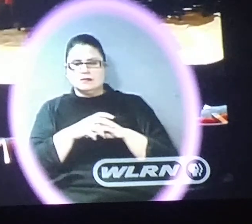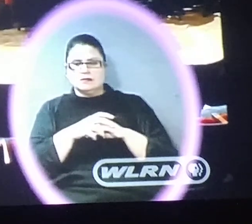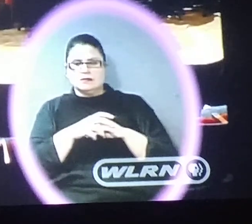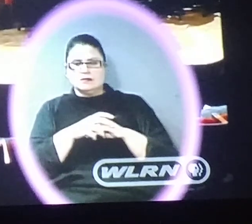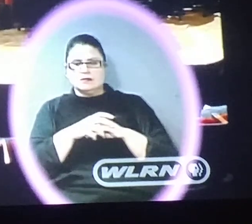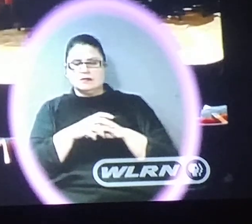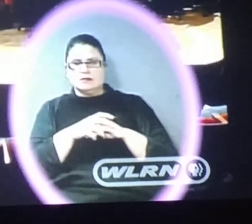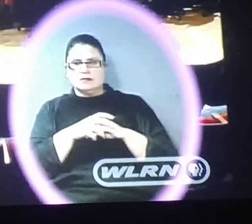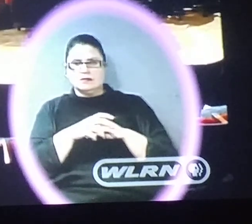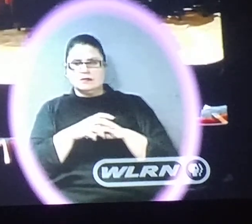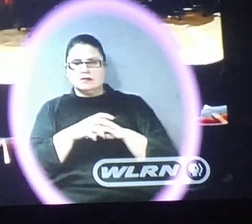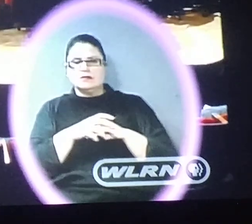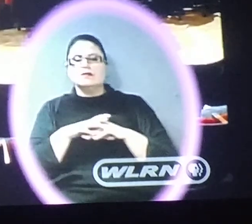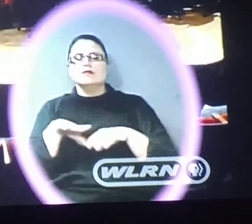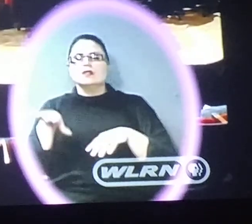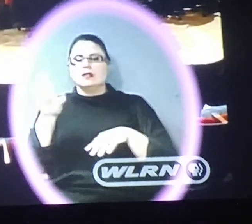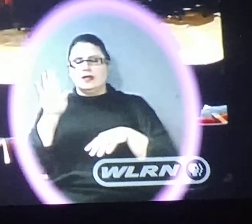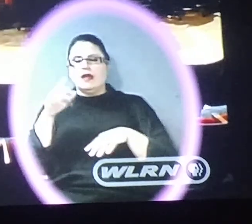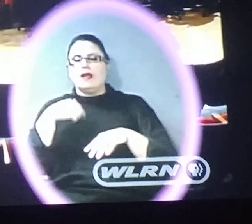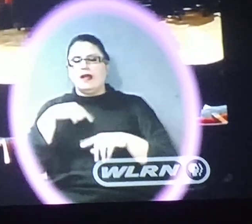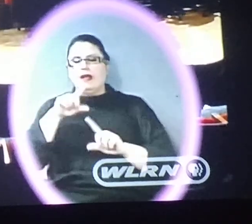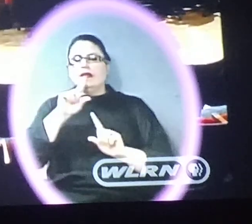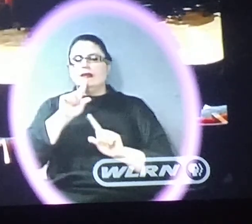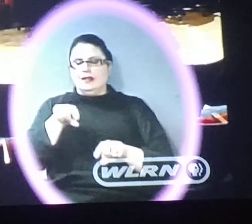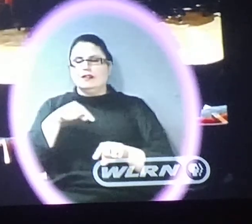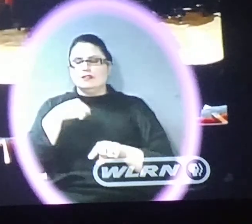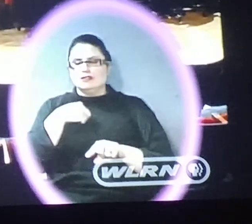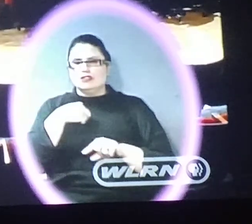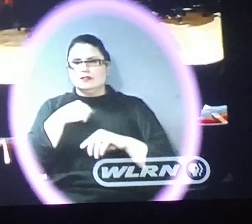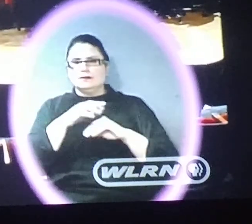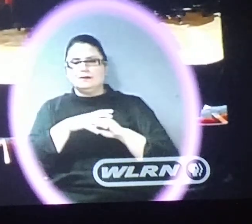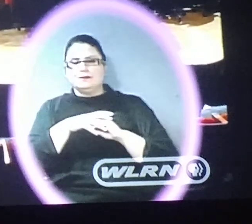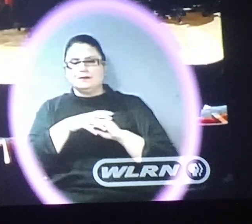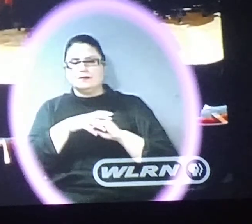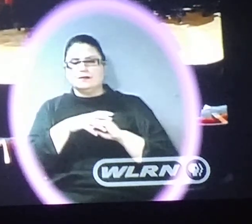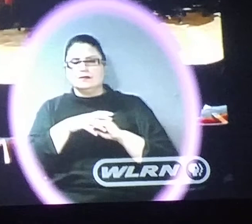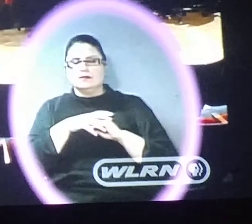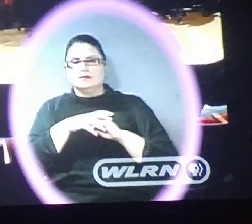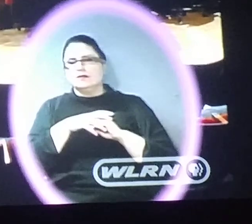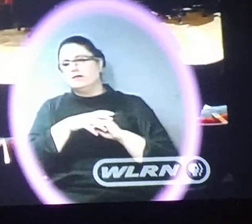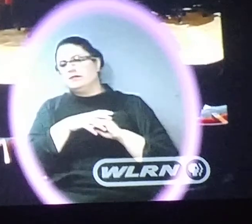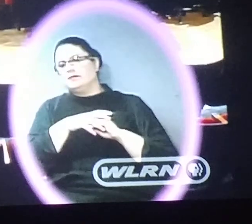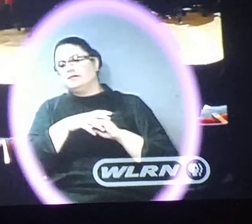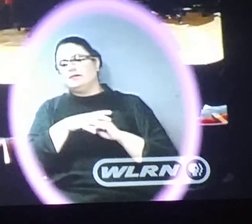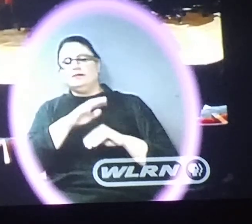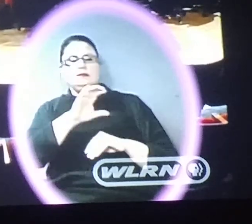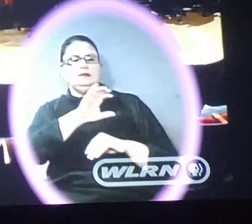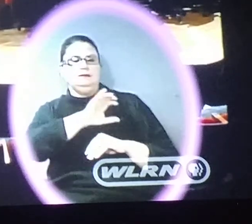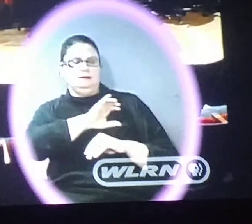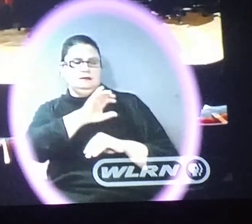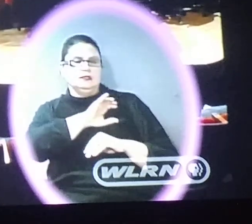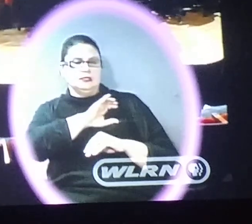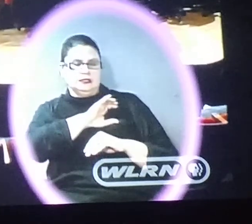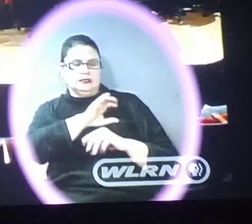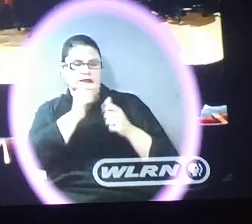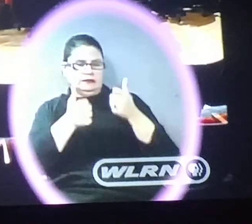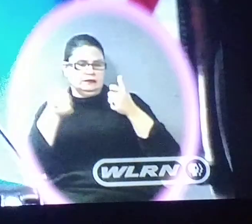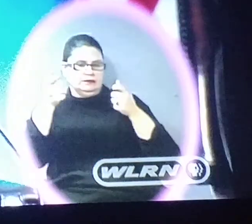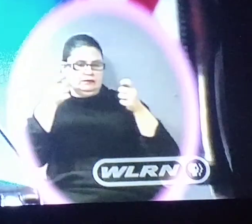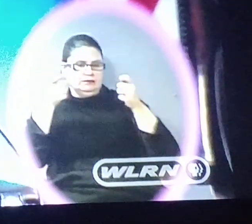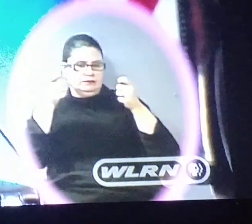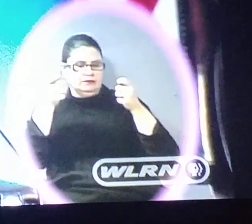I'm looking at. I think I can answer it through the chair. I think I understand it, and I think our chief may shed additional